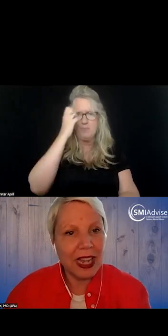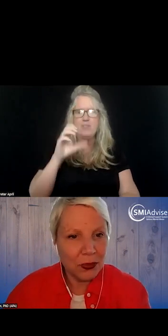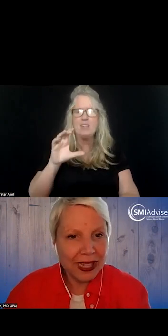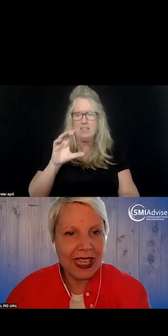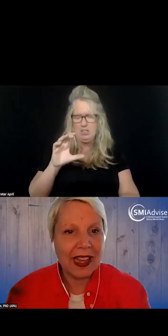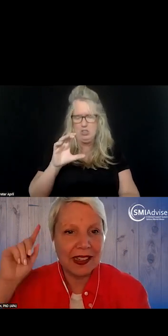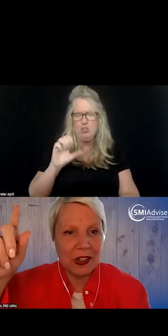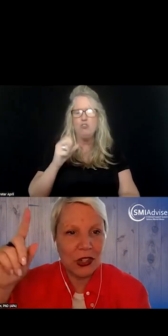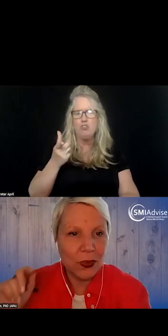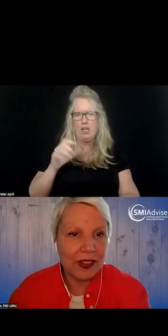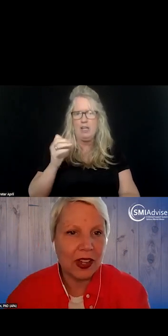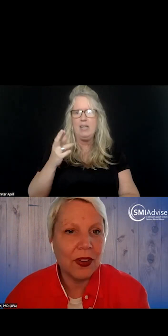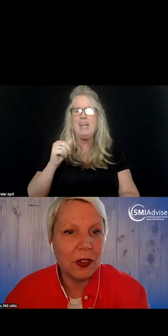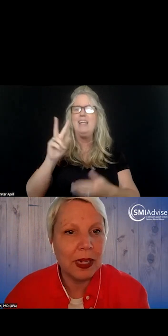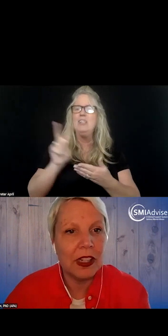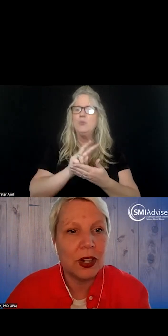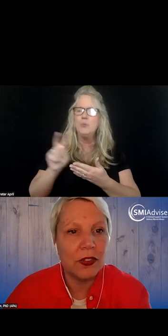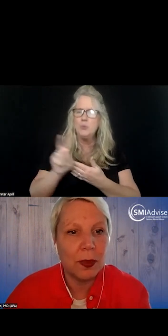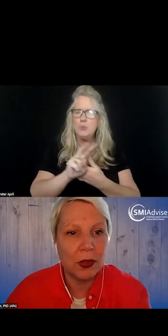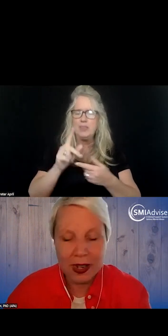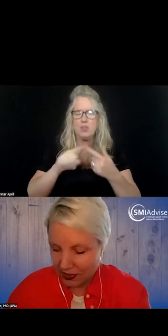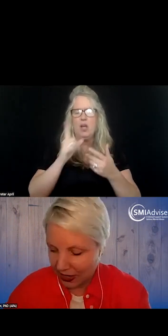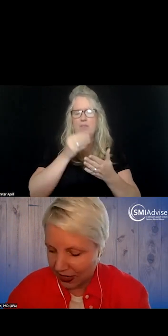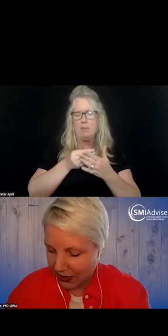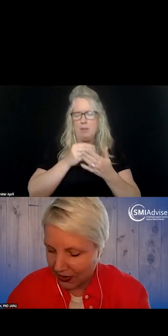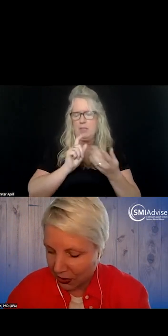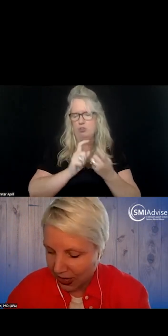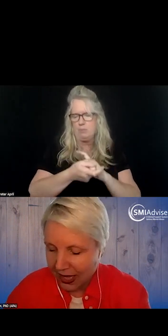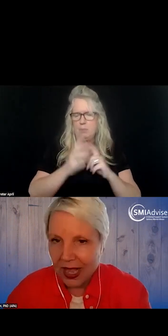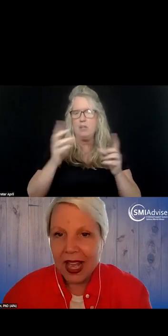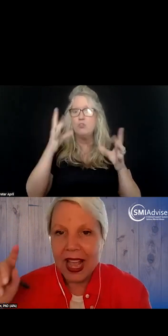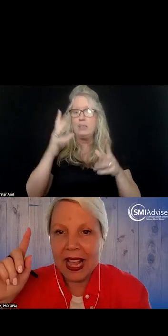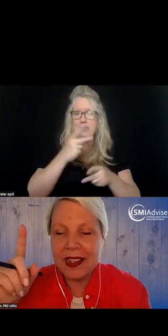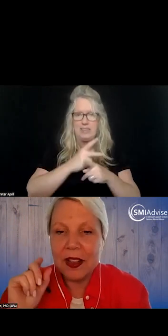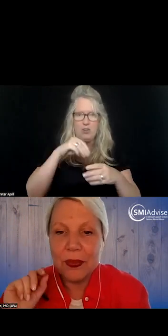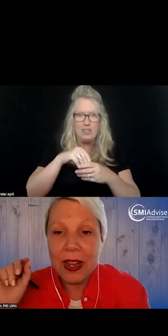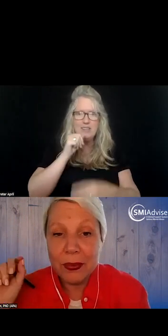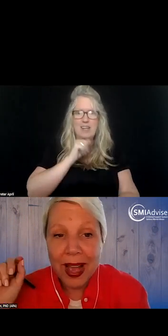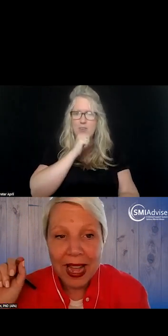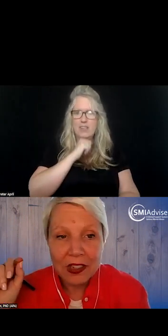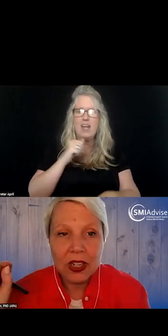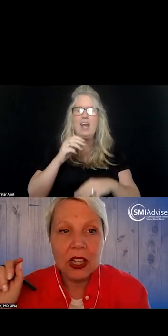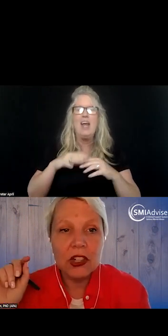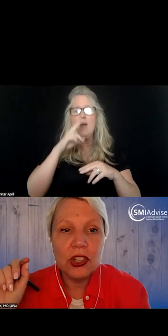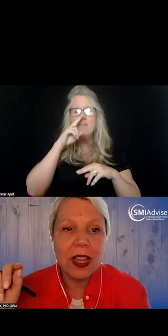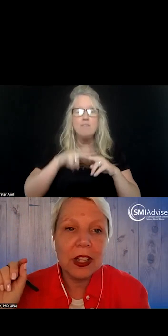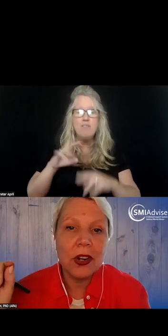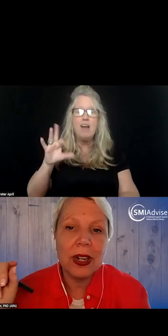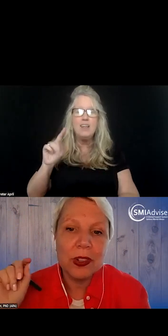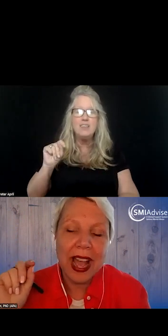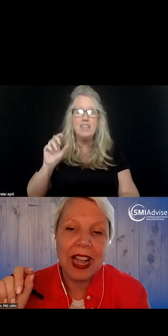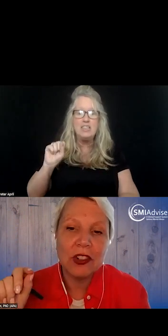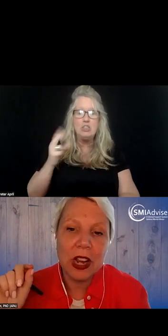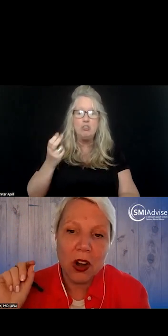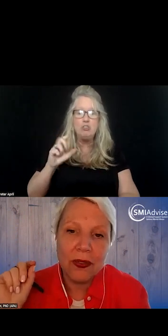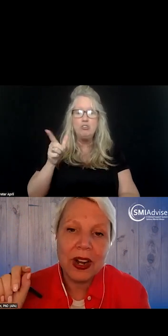Curran the next week. Yes, in 2 weeks on fundamentally transforming crisis care in Arizona. And fun fact, Shelley Curran